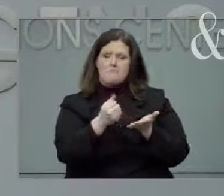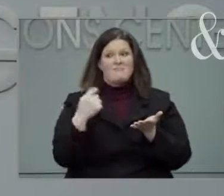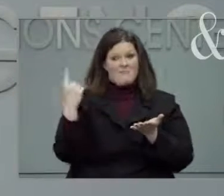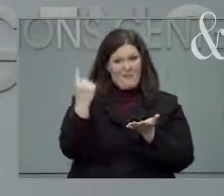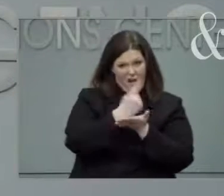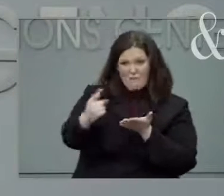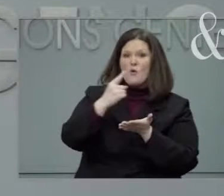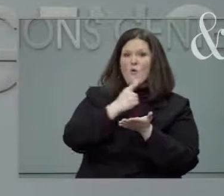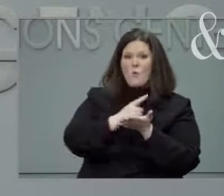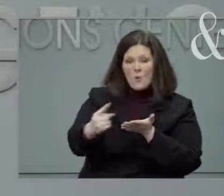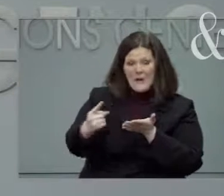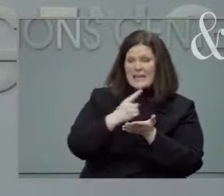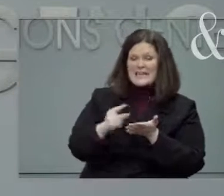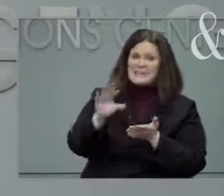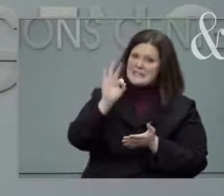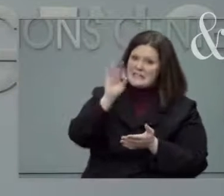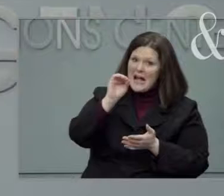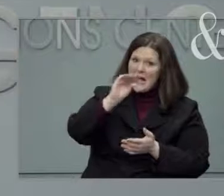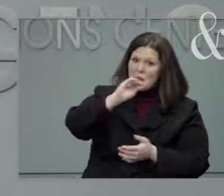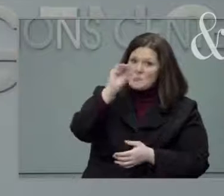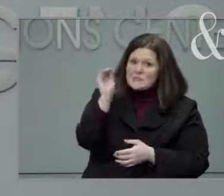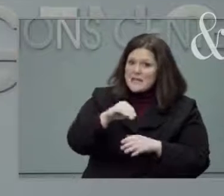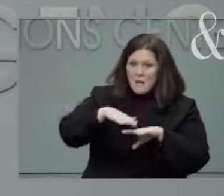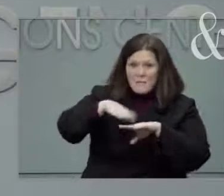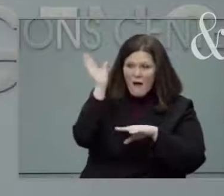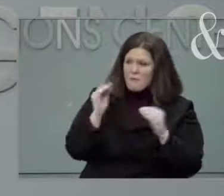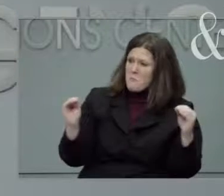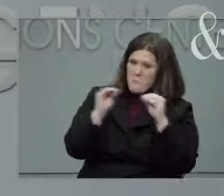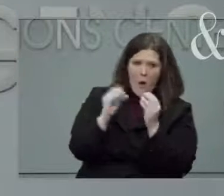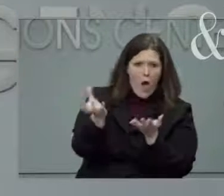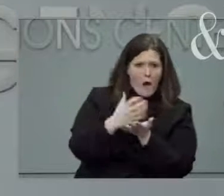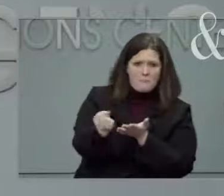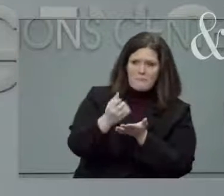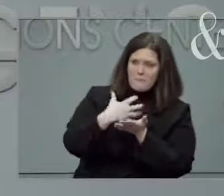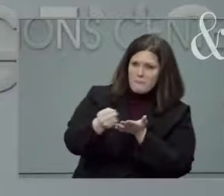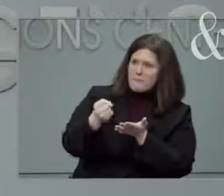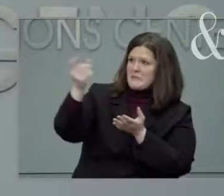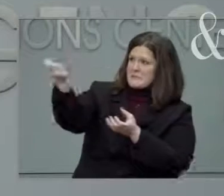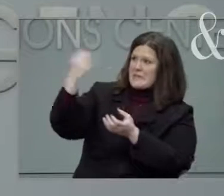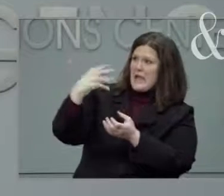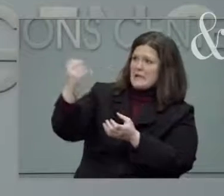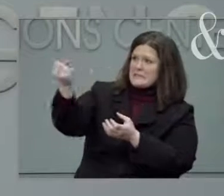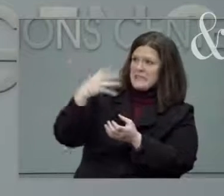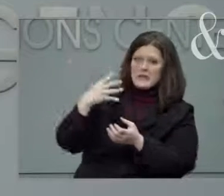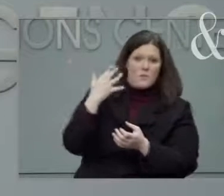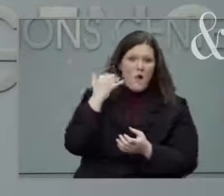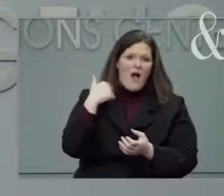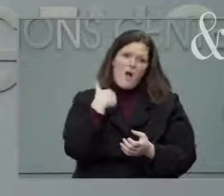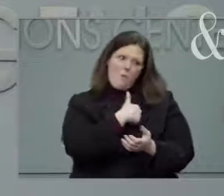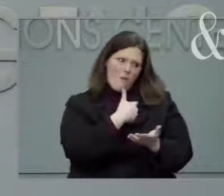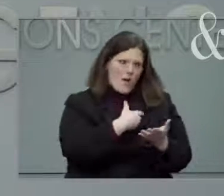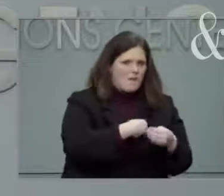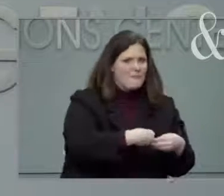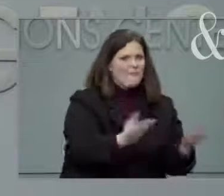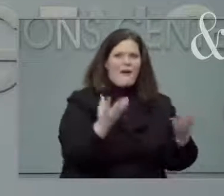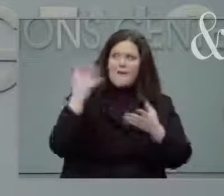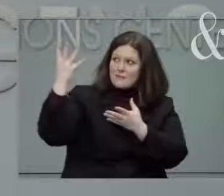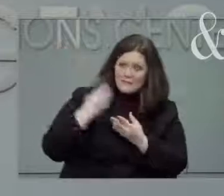90% of our first doses week over week over week. And that's what we're going to continue to do because we need more supply here. Thank you.